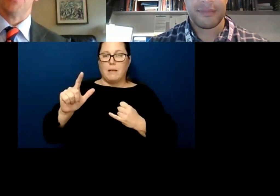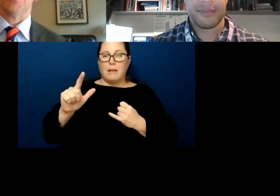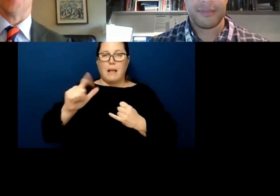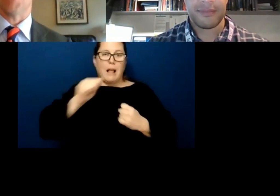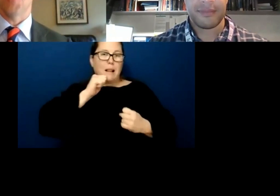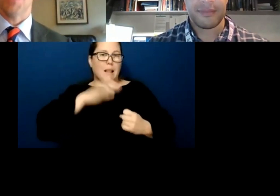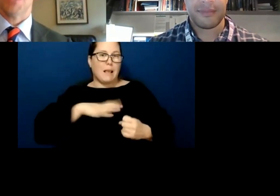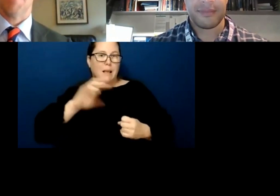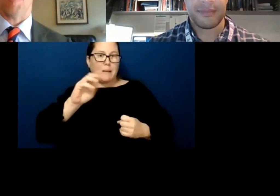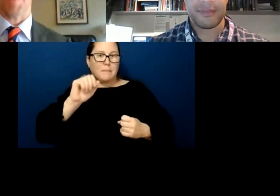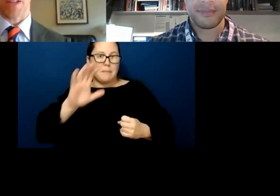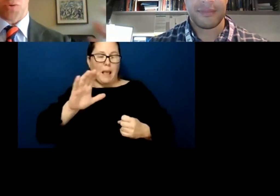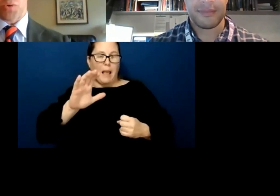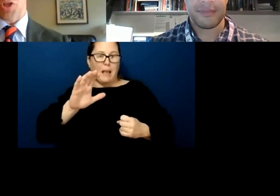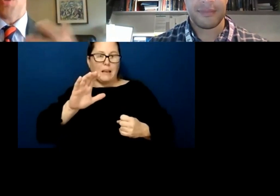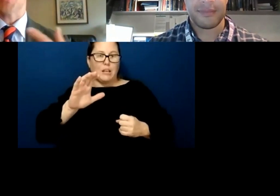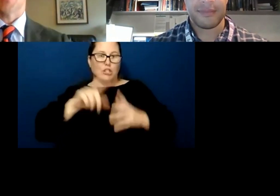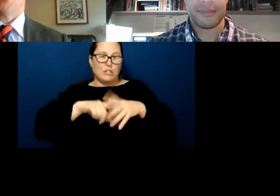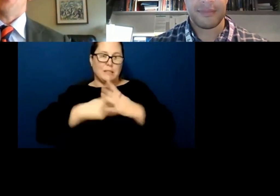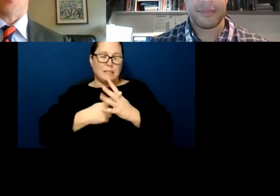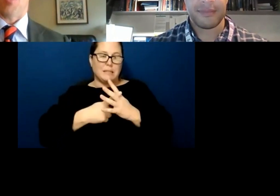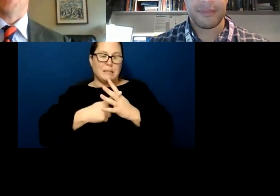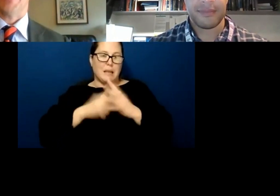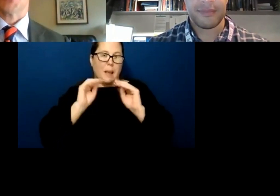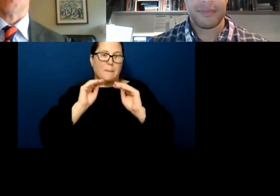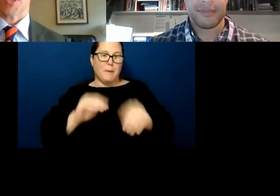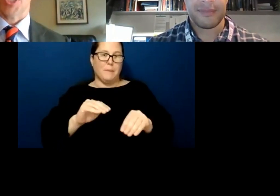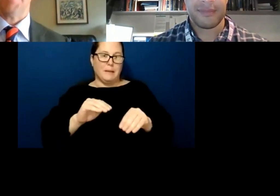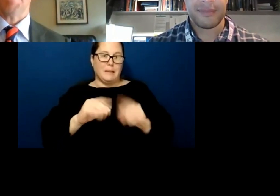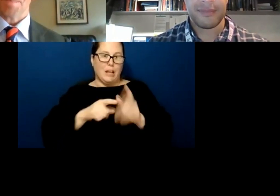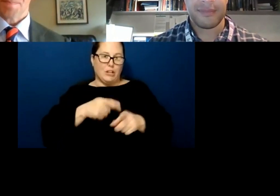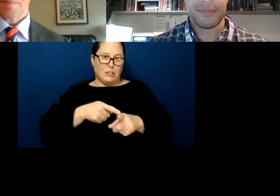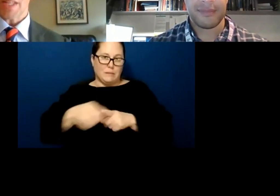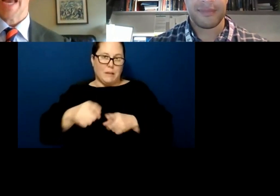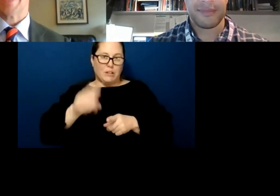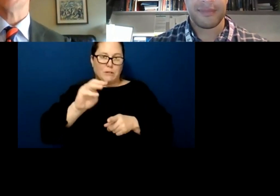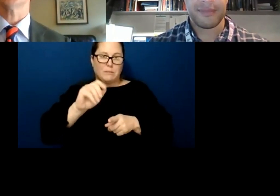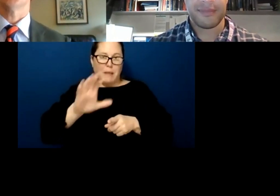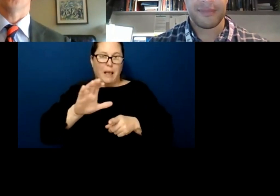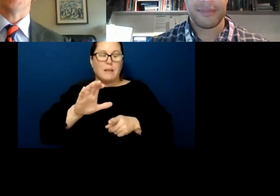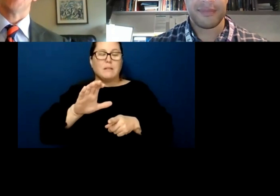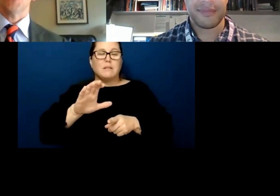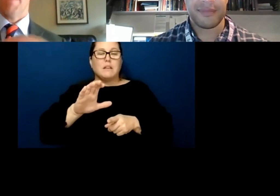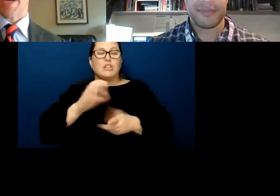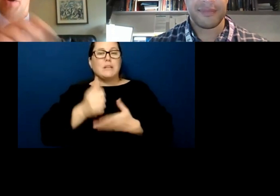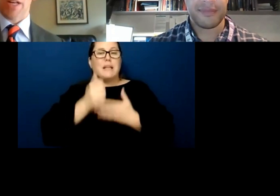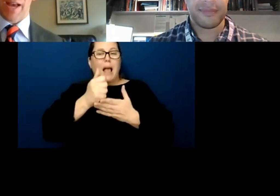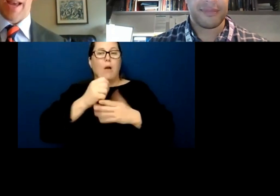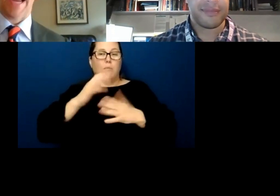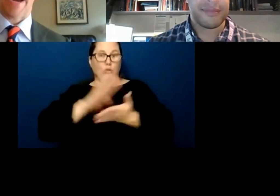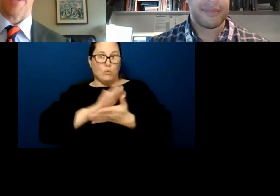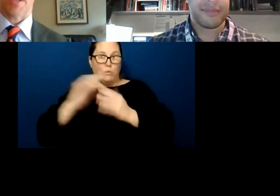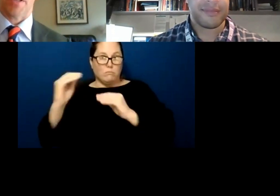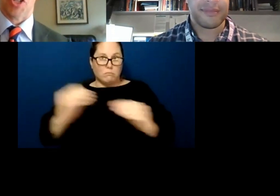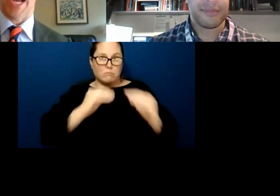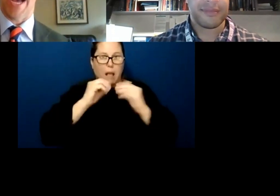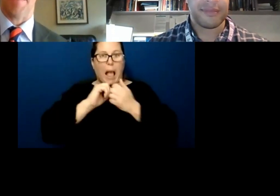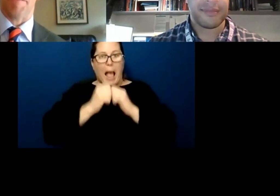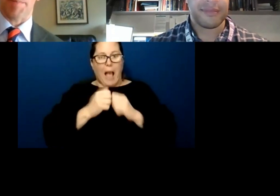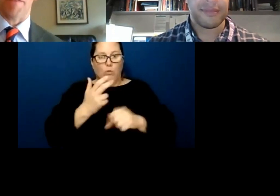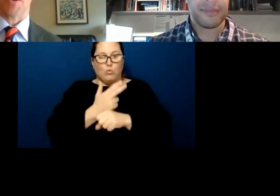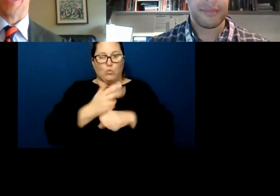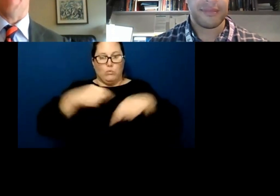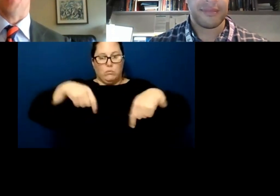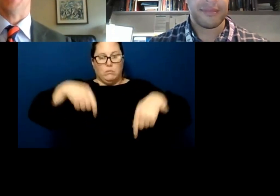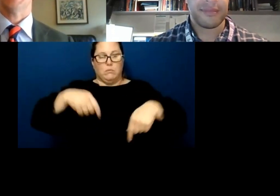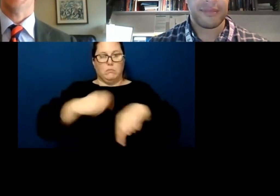implementation specialist at the Reuben team, helping schools use our online instruction. And what I'll do, Mac, you can hang out in the chat